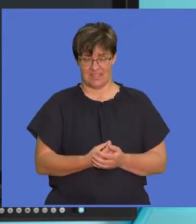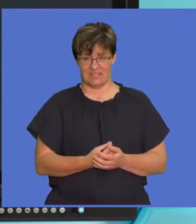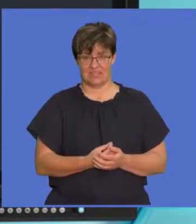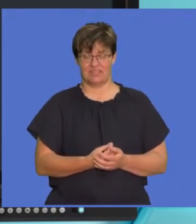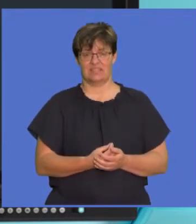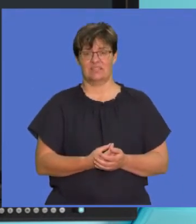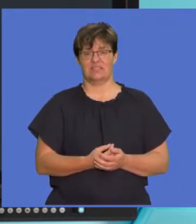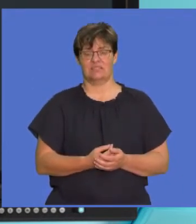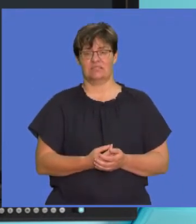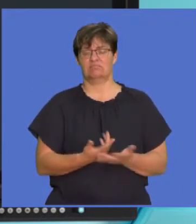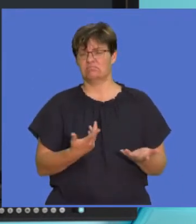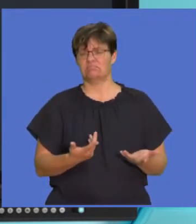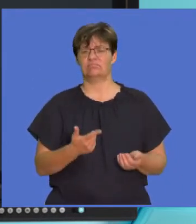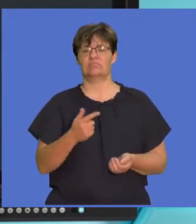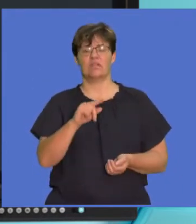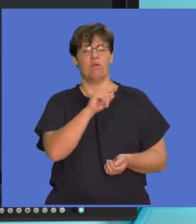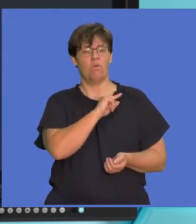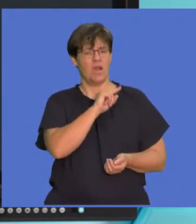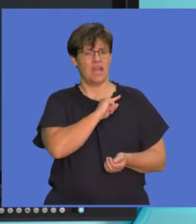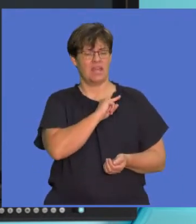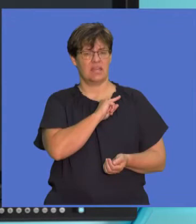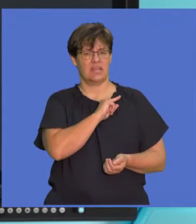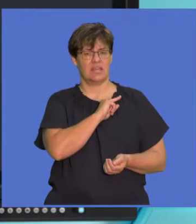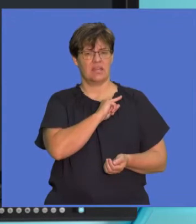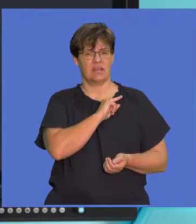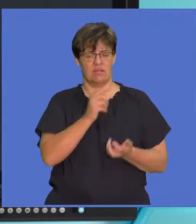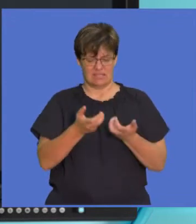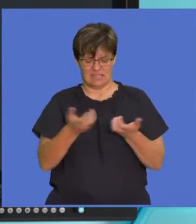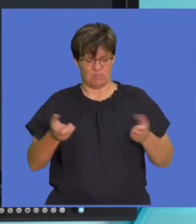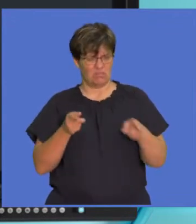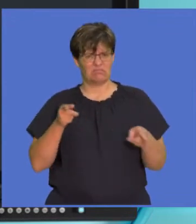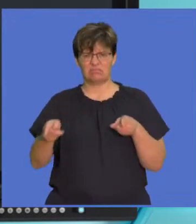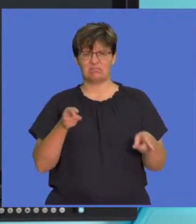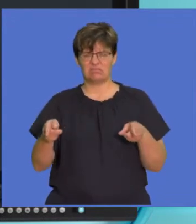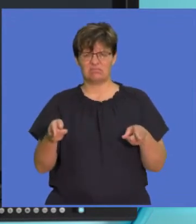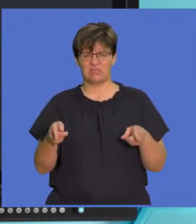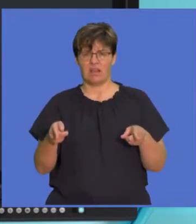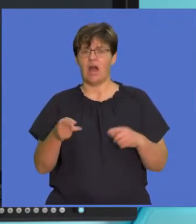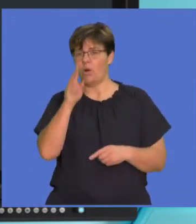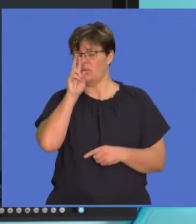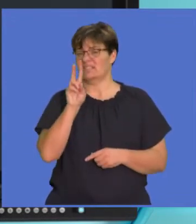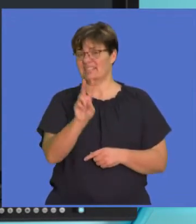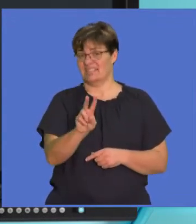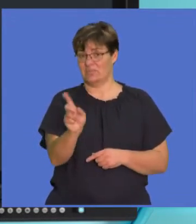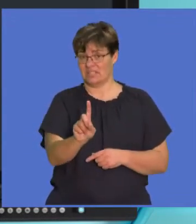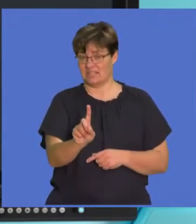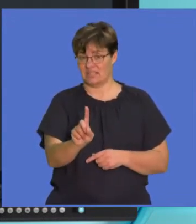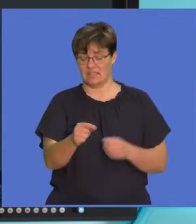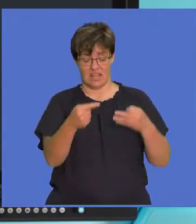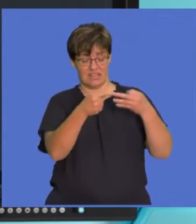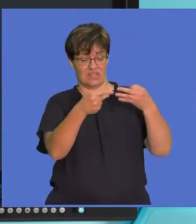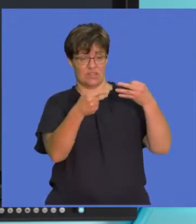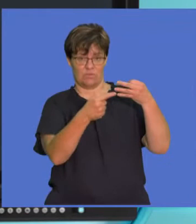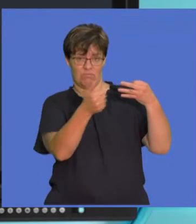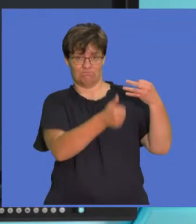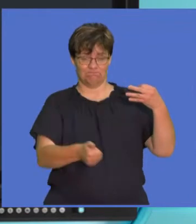now. But the reason why I'm actually separating the 2 is because you will see we're going to be using the 3